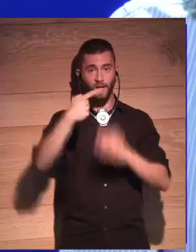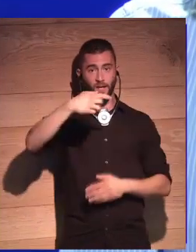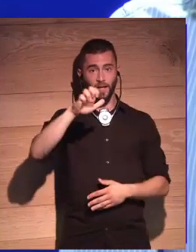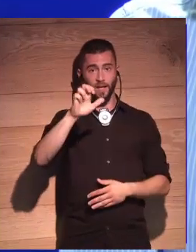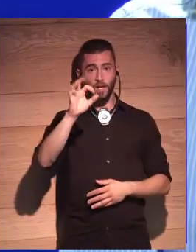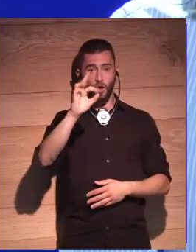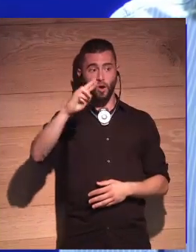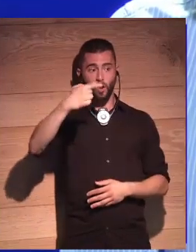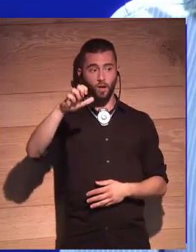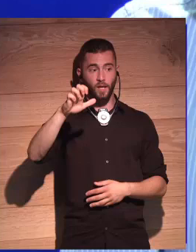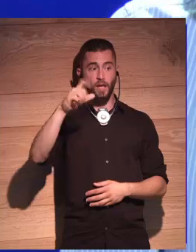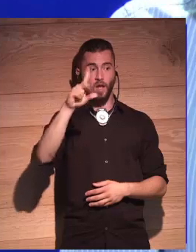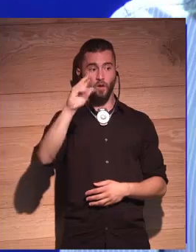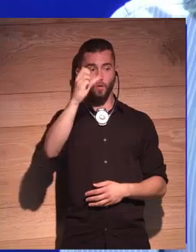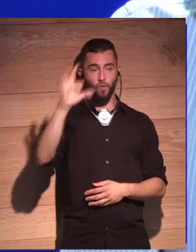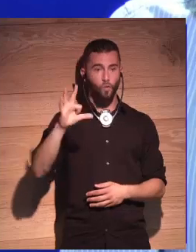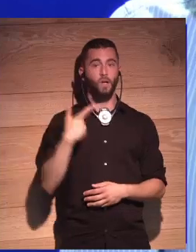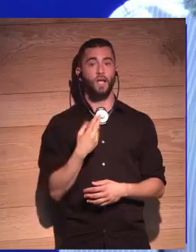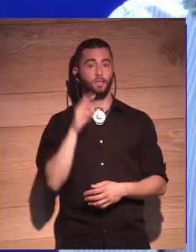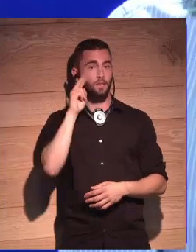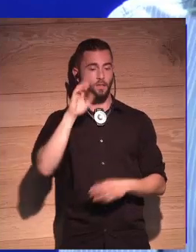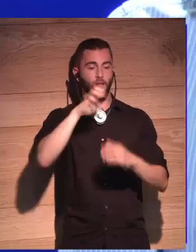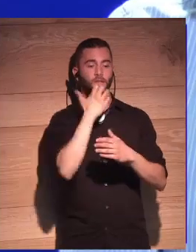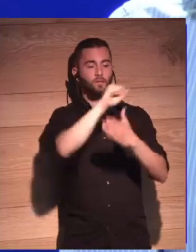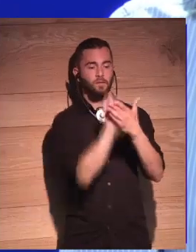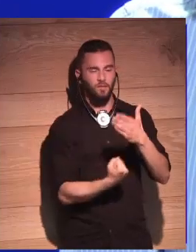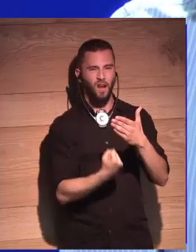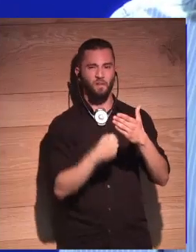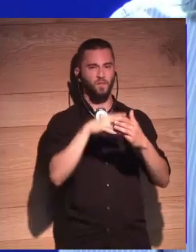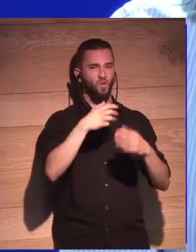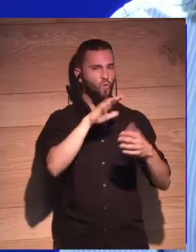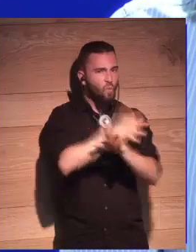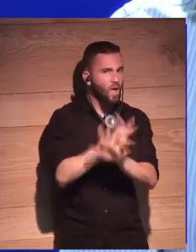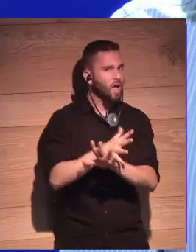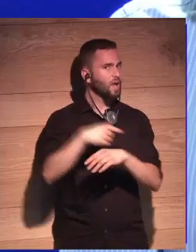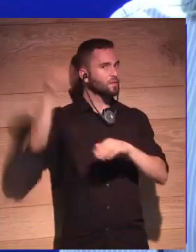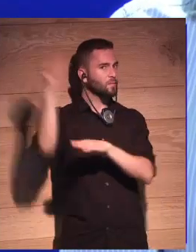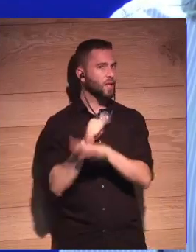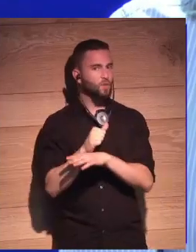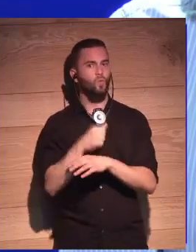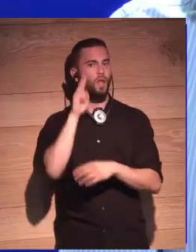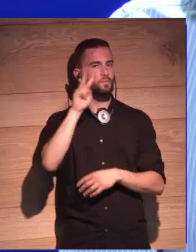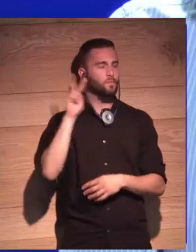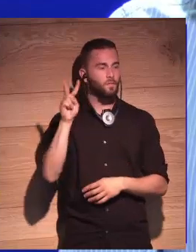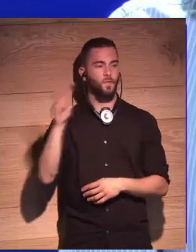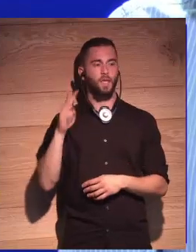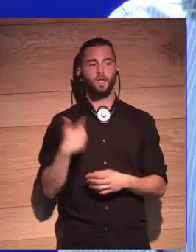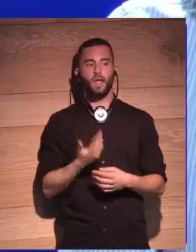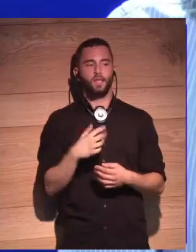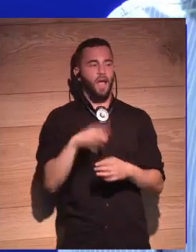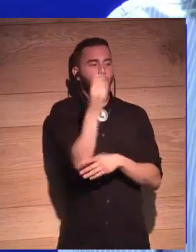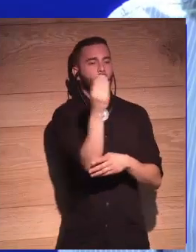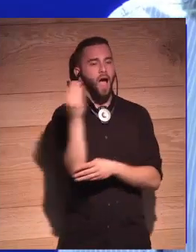virtual reality was seeing George Lucas's studios, and you could see movies